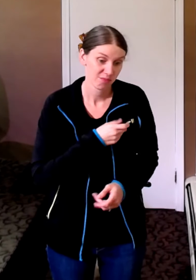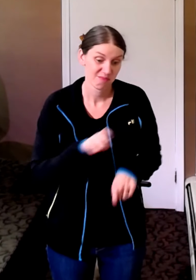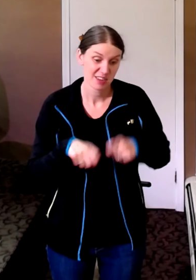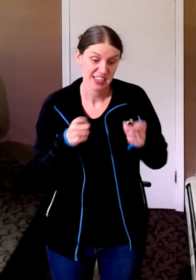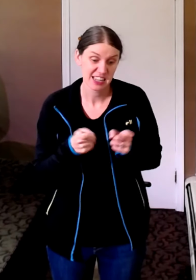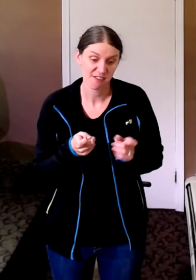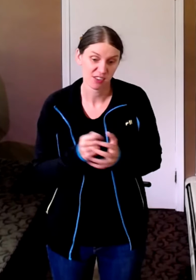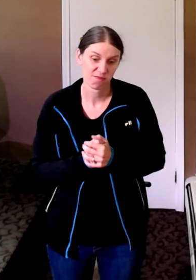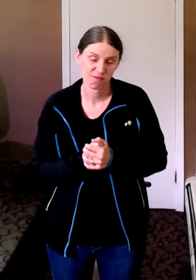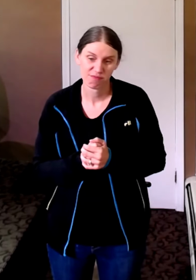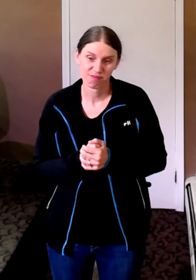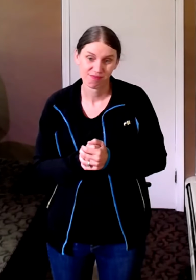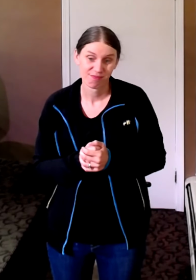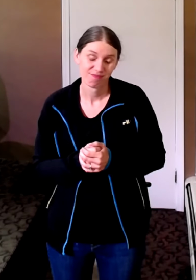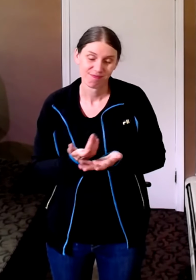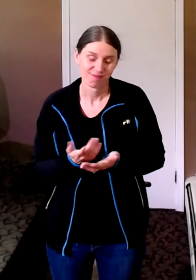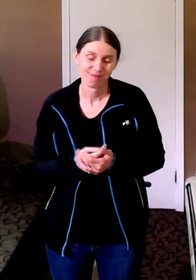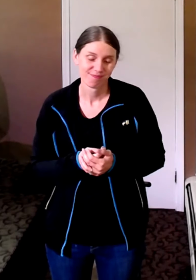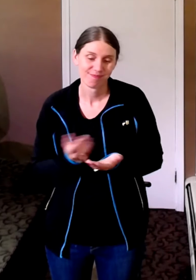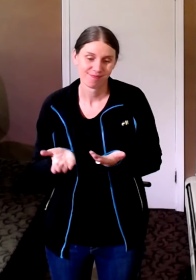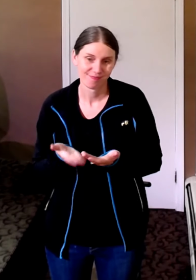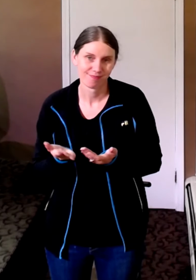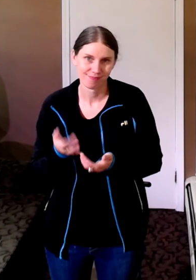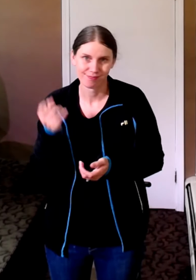sinfulness. It's just that clear.